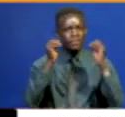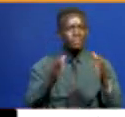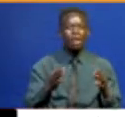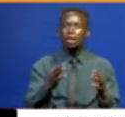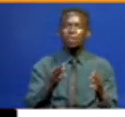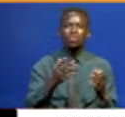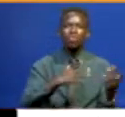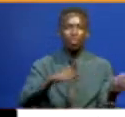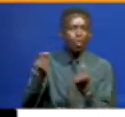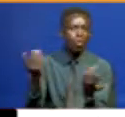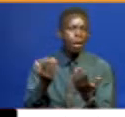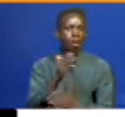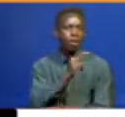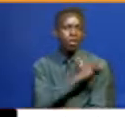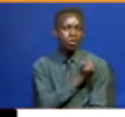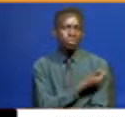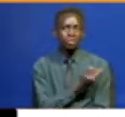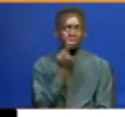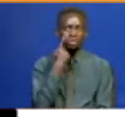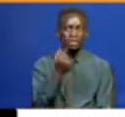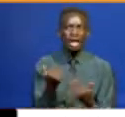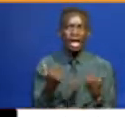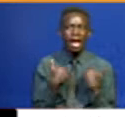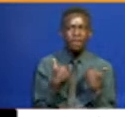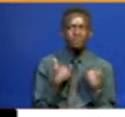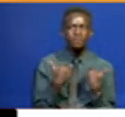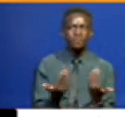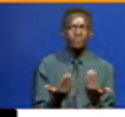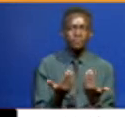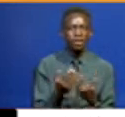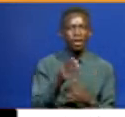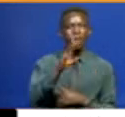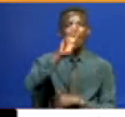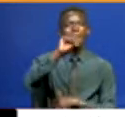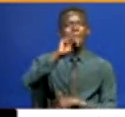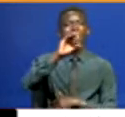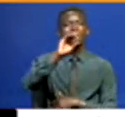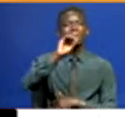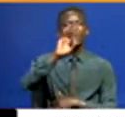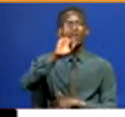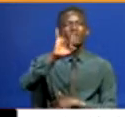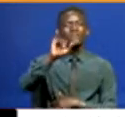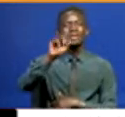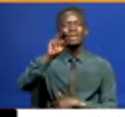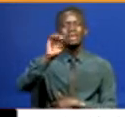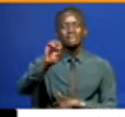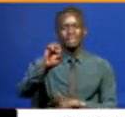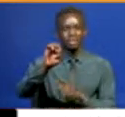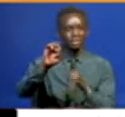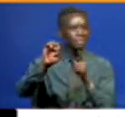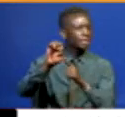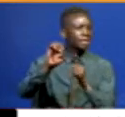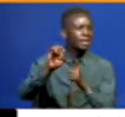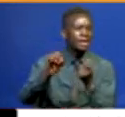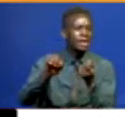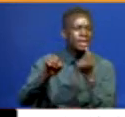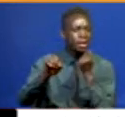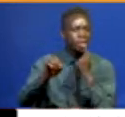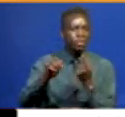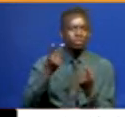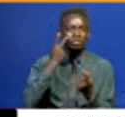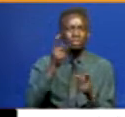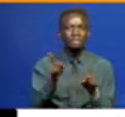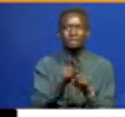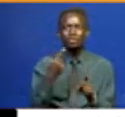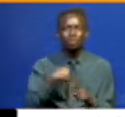pethidine. The pethidine, we have like the morphine. That is, these medications are, even like tramadol you talked about, they